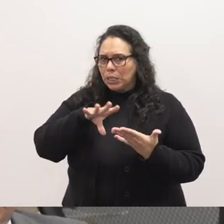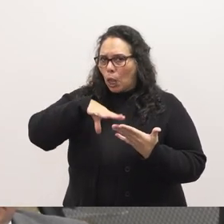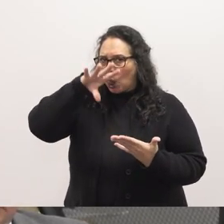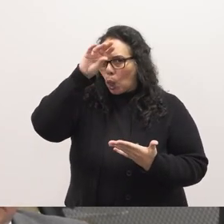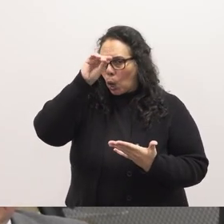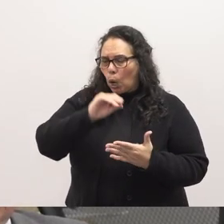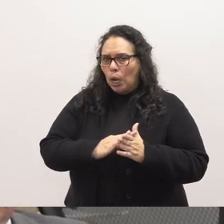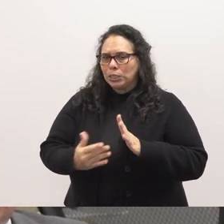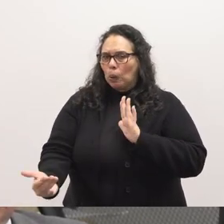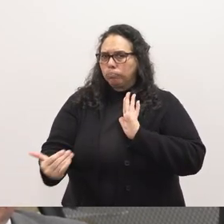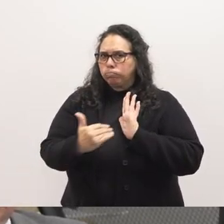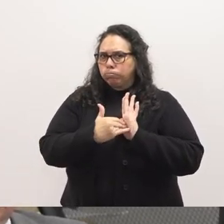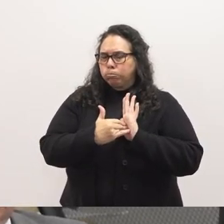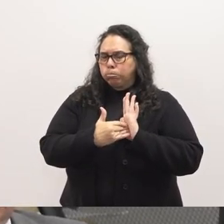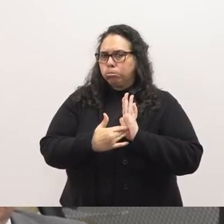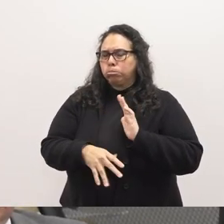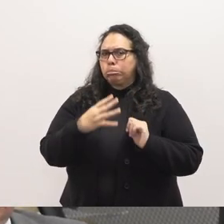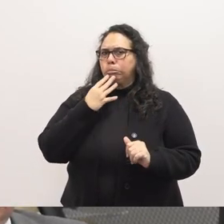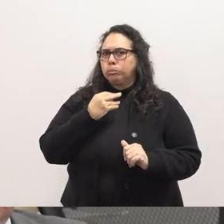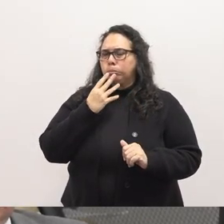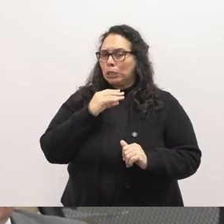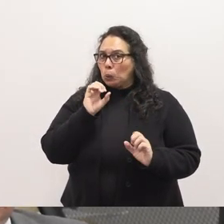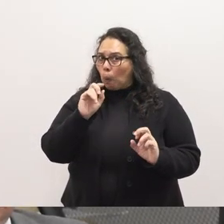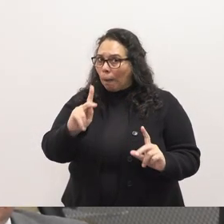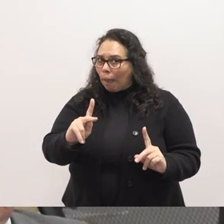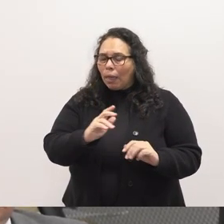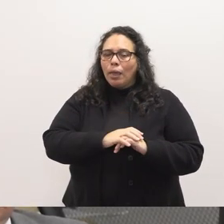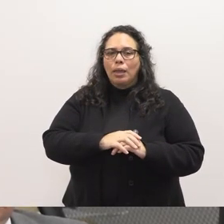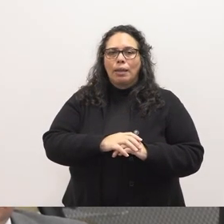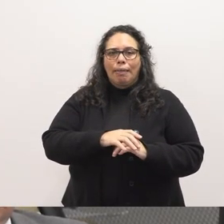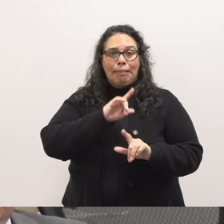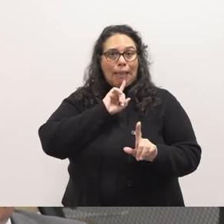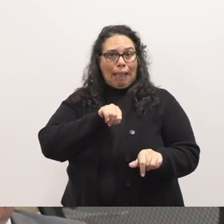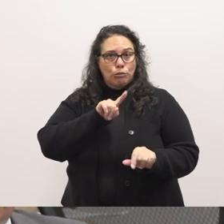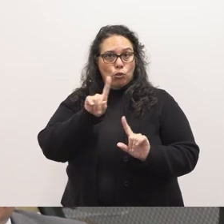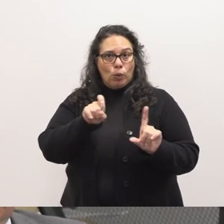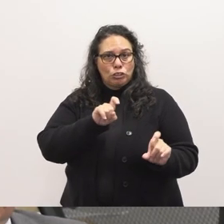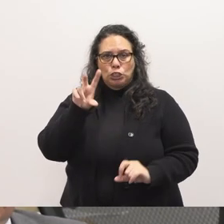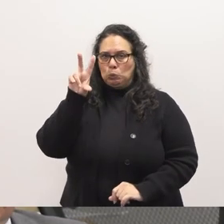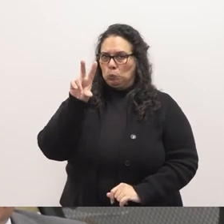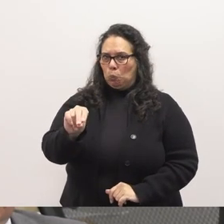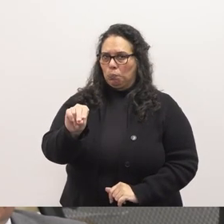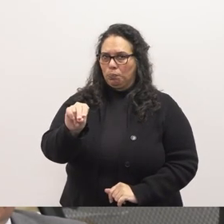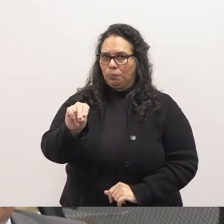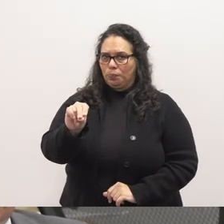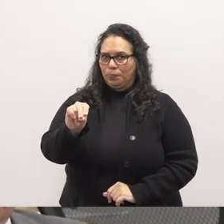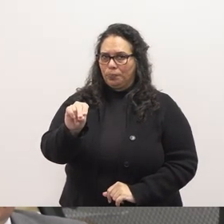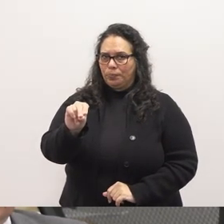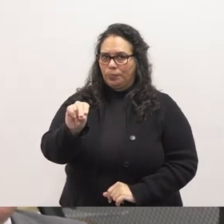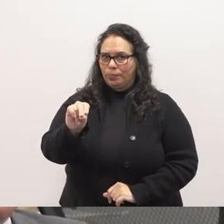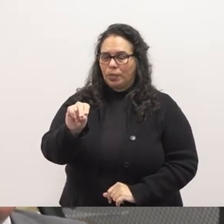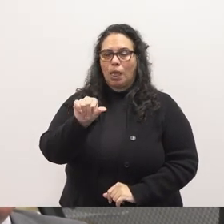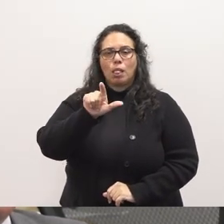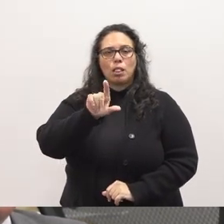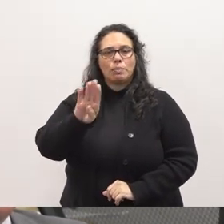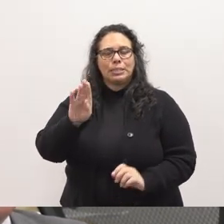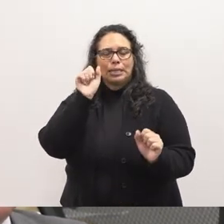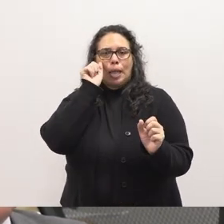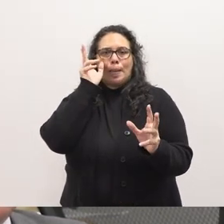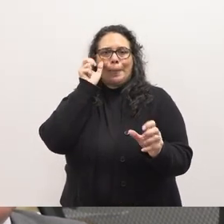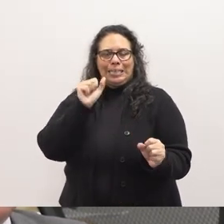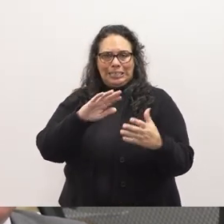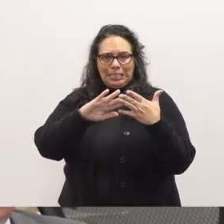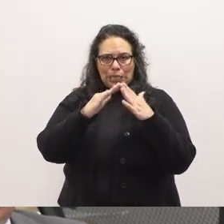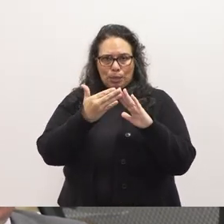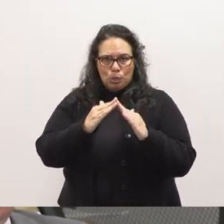okay? And if you're wondering, the answer to all those questions is no. Long Beach is an amazing